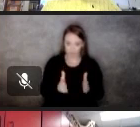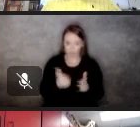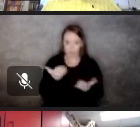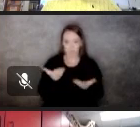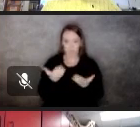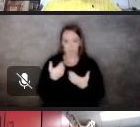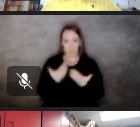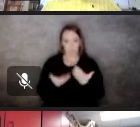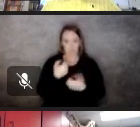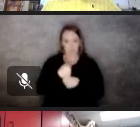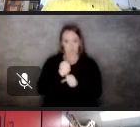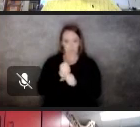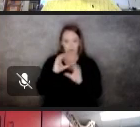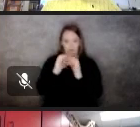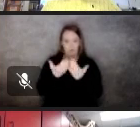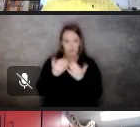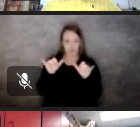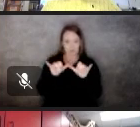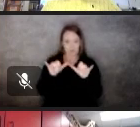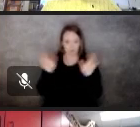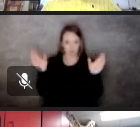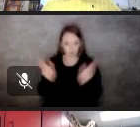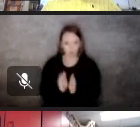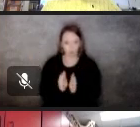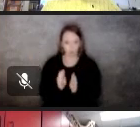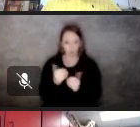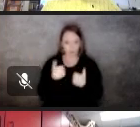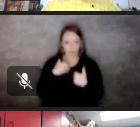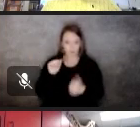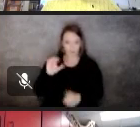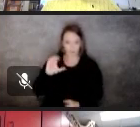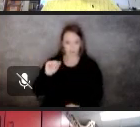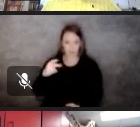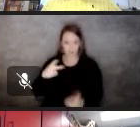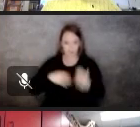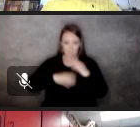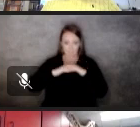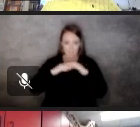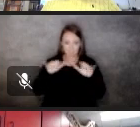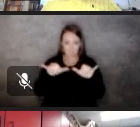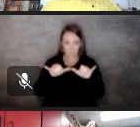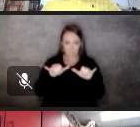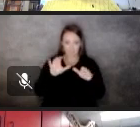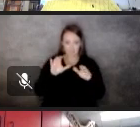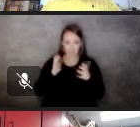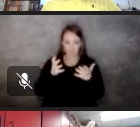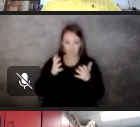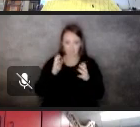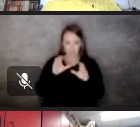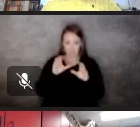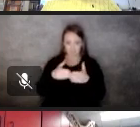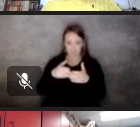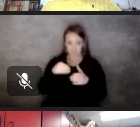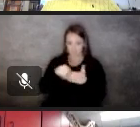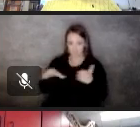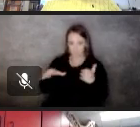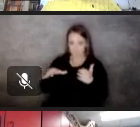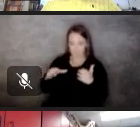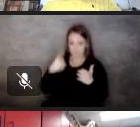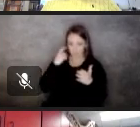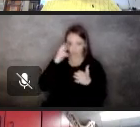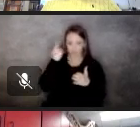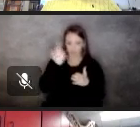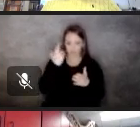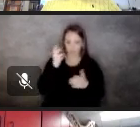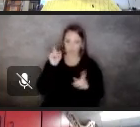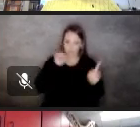cap sizes for a reason. You know, let's adhere to the cap sizes. Listen to the teacher concerns. You know, don't just send me